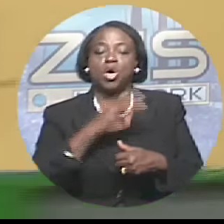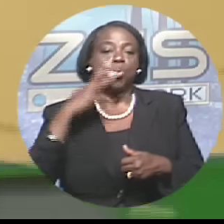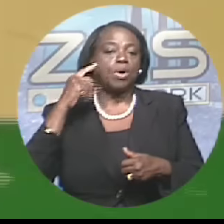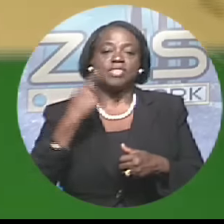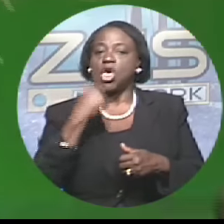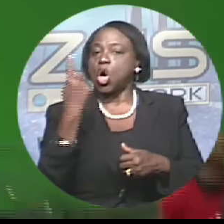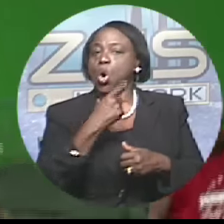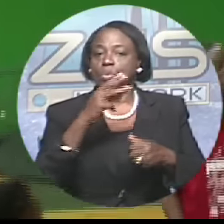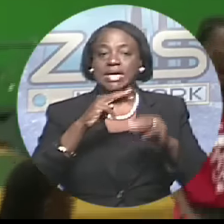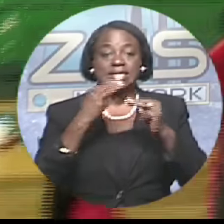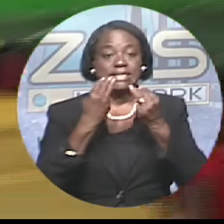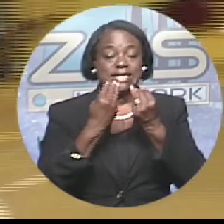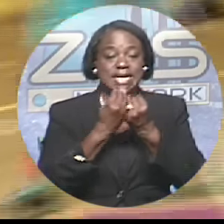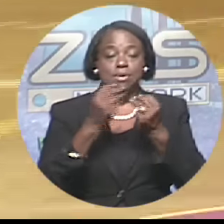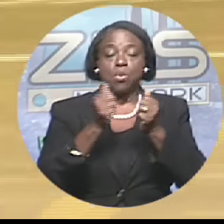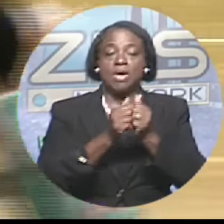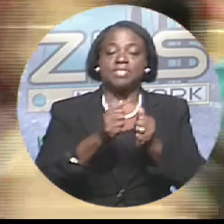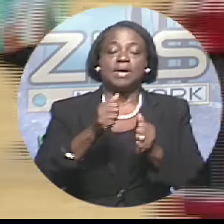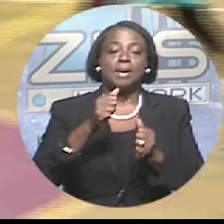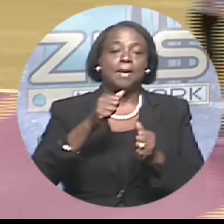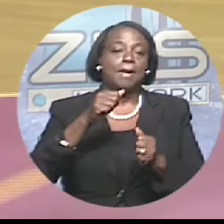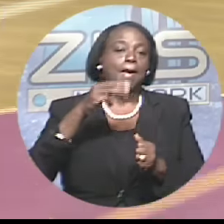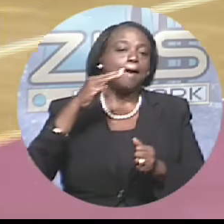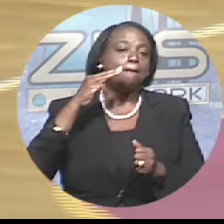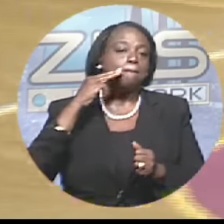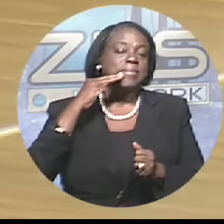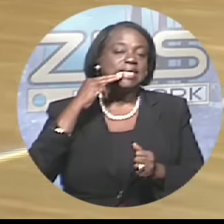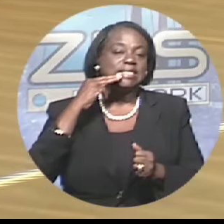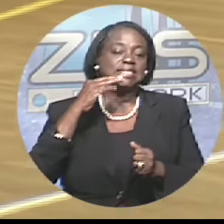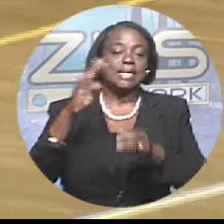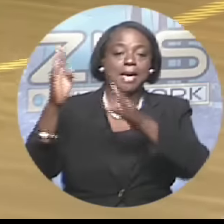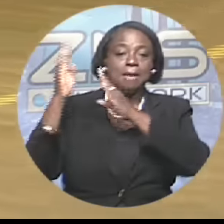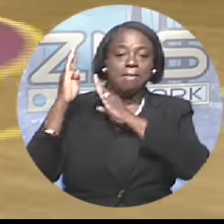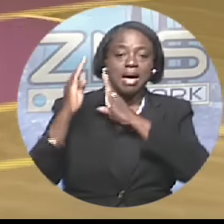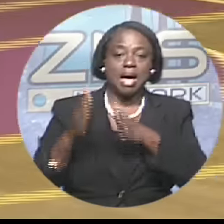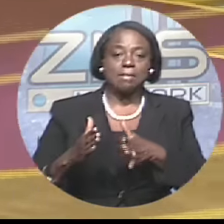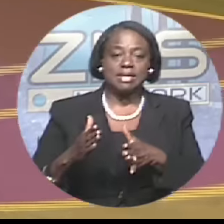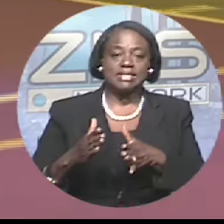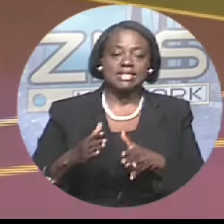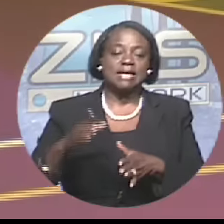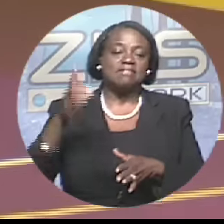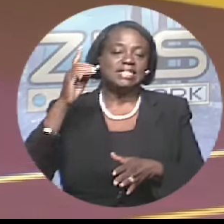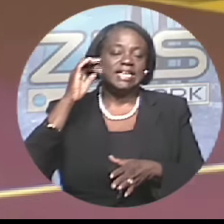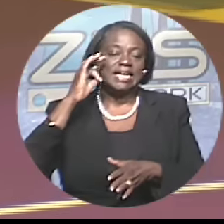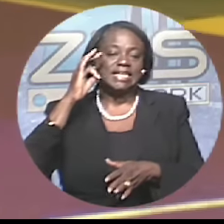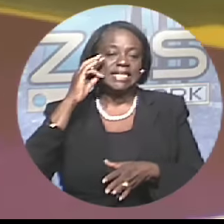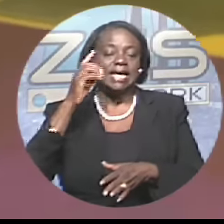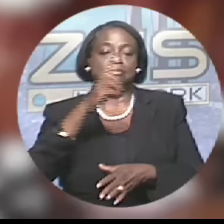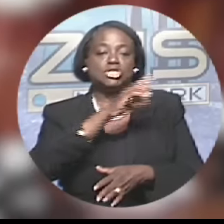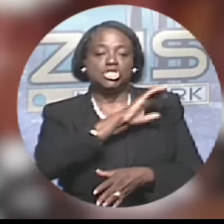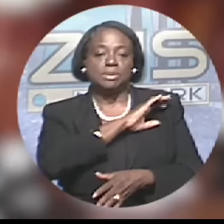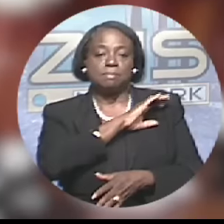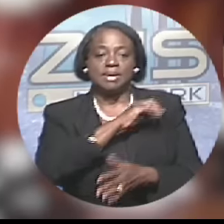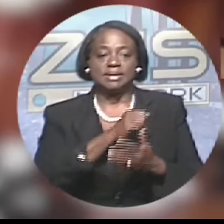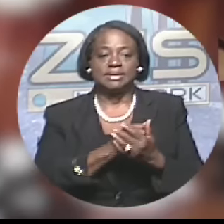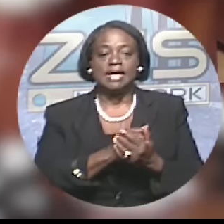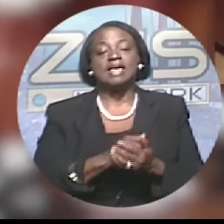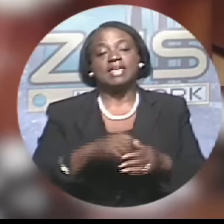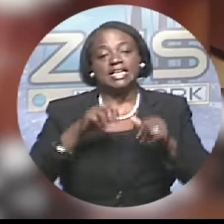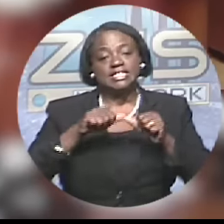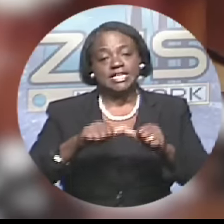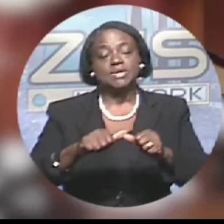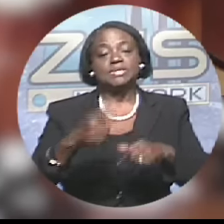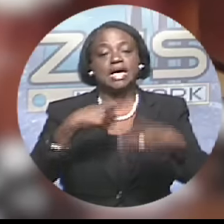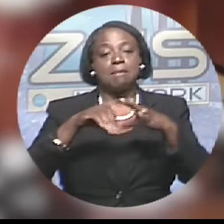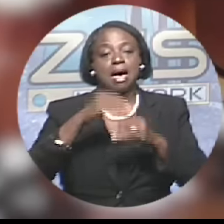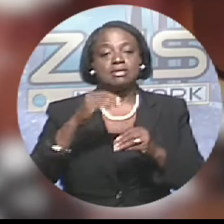Miss Bahamas, and in the form of Miss Fontella Dean Chipman, and she continues to come out and be a part of the